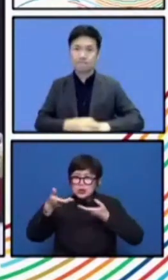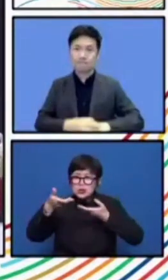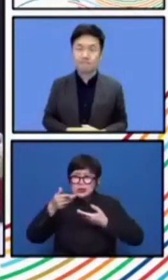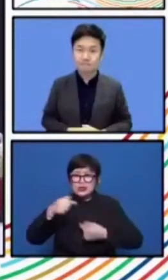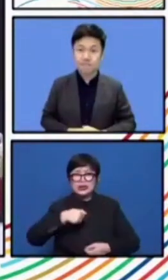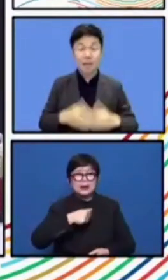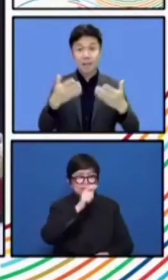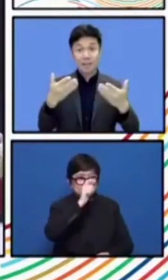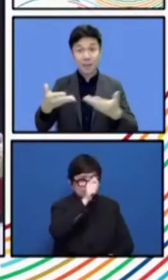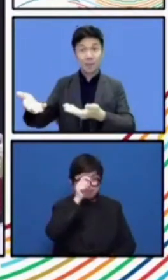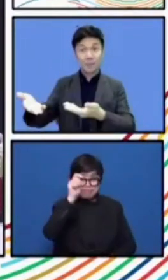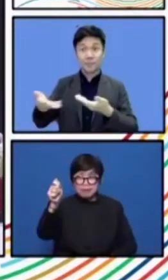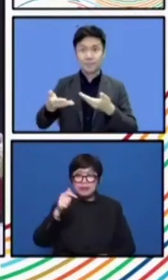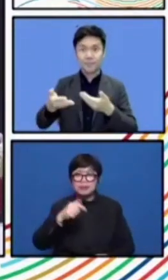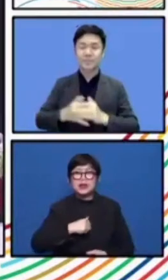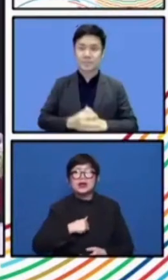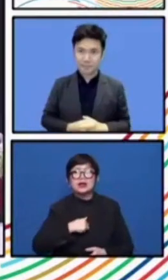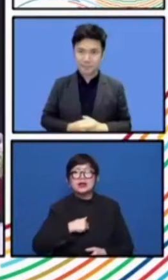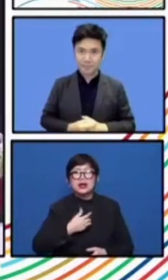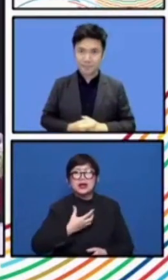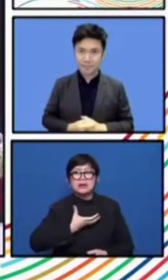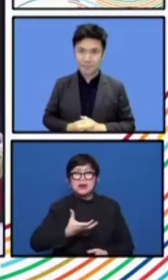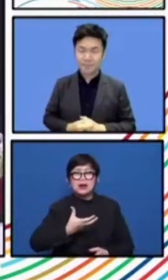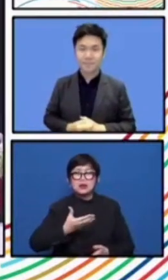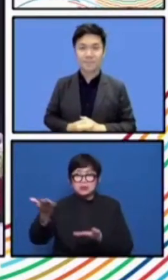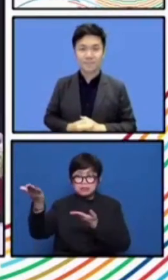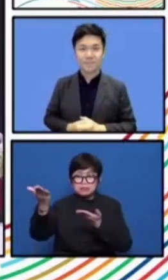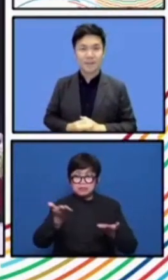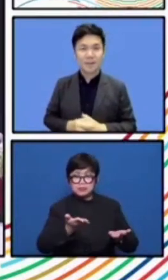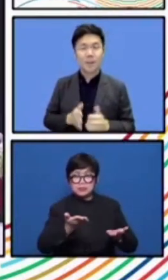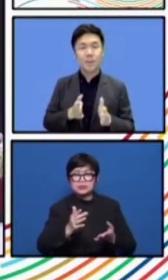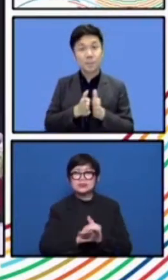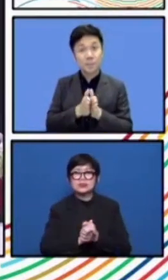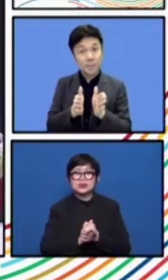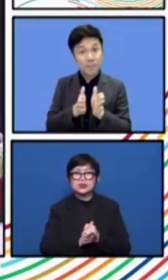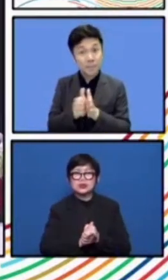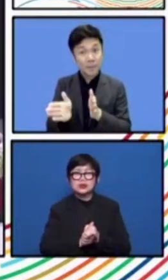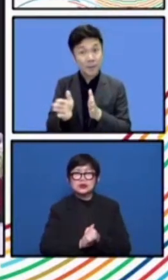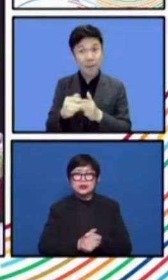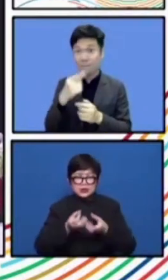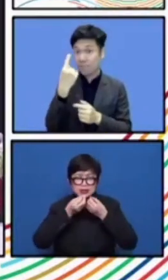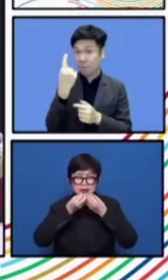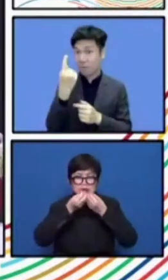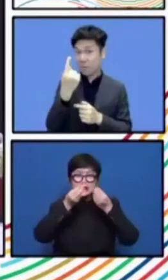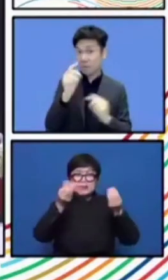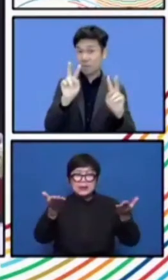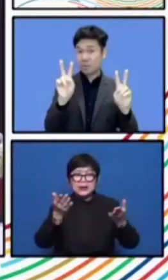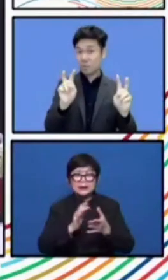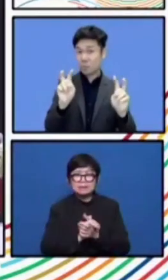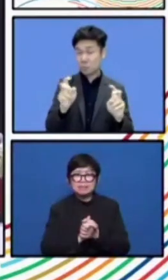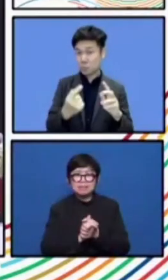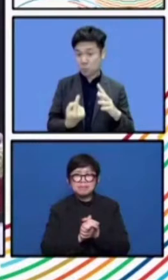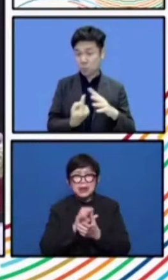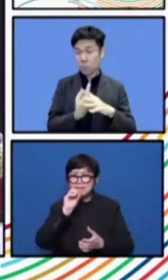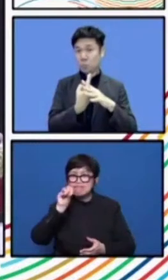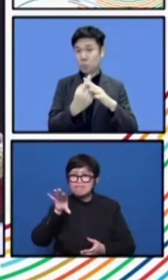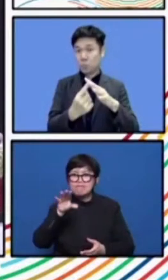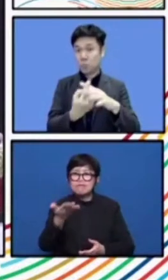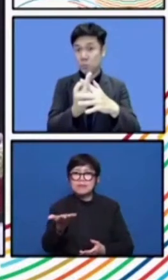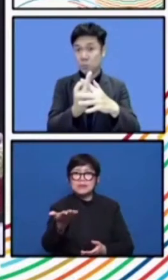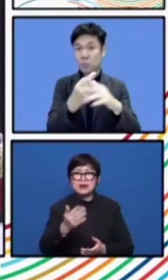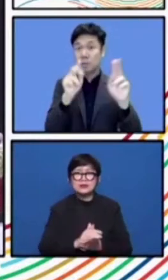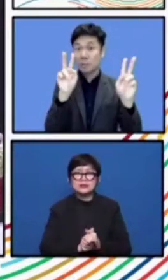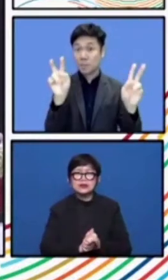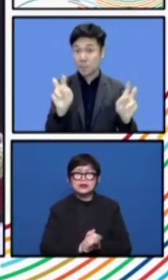you to make brief interventions related to the topic of emerging issues and opportunities for advancing disability